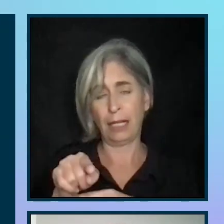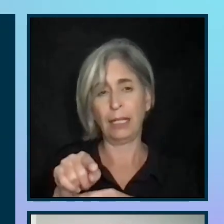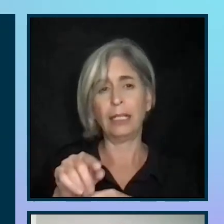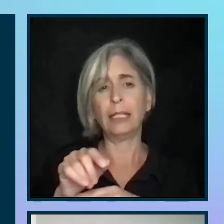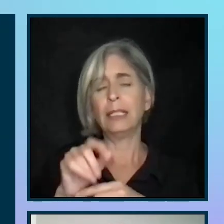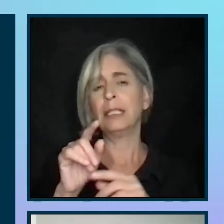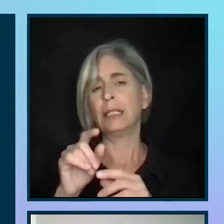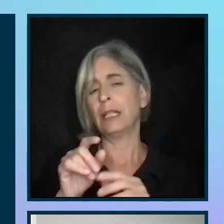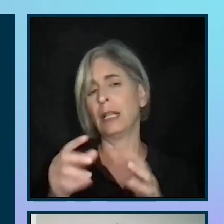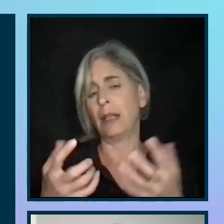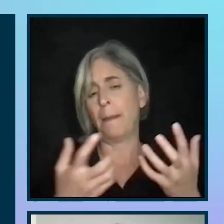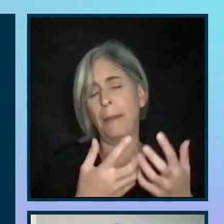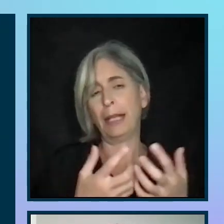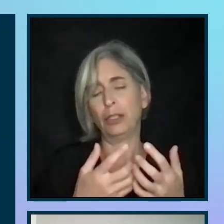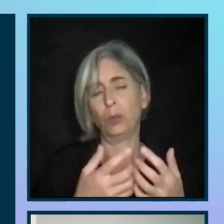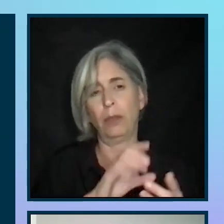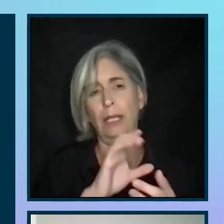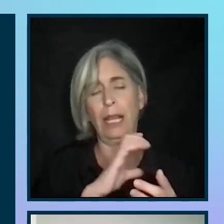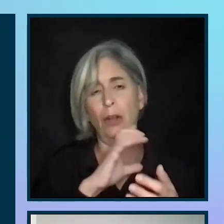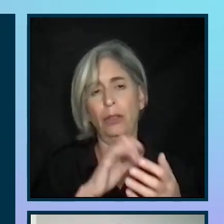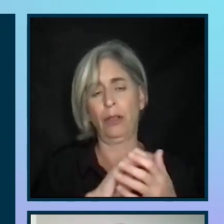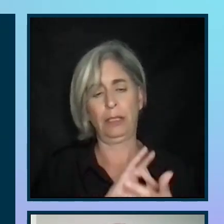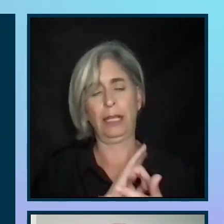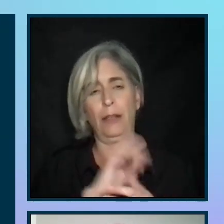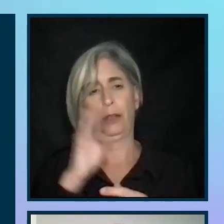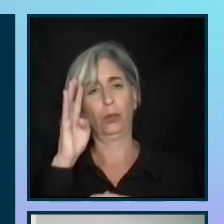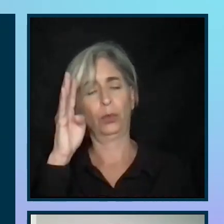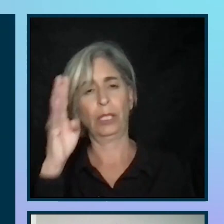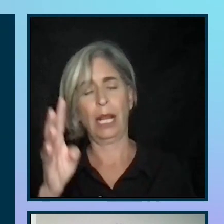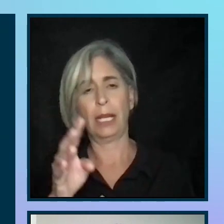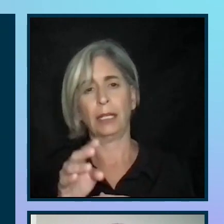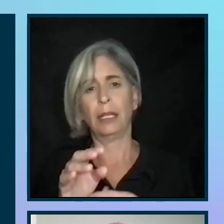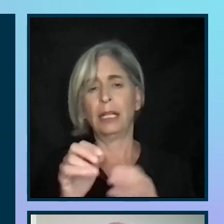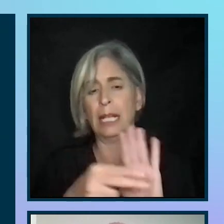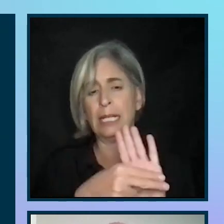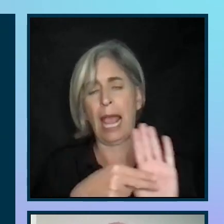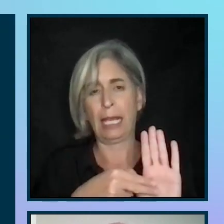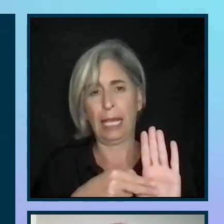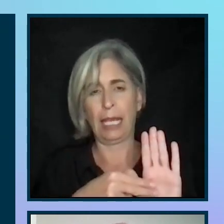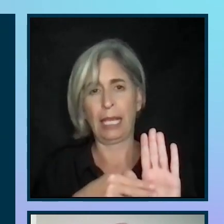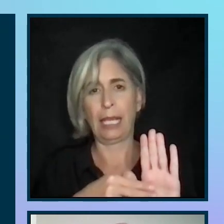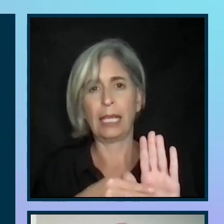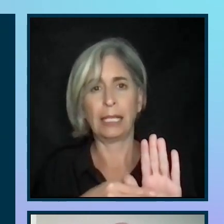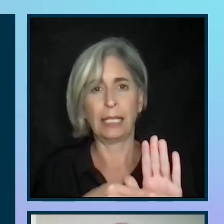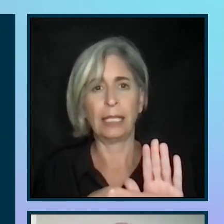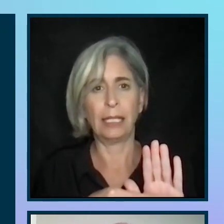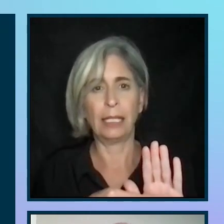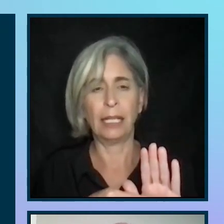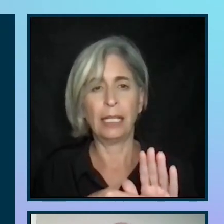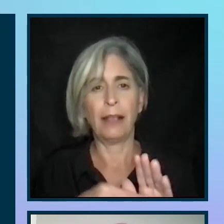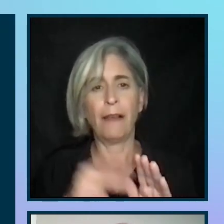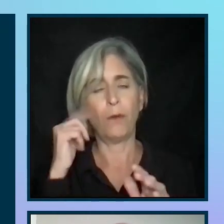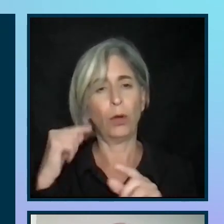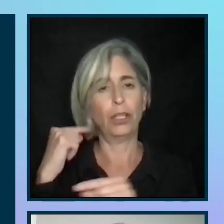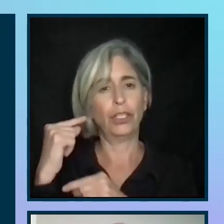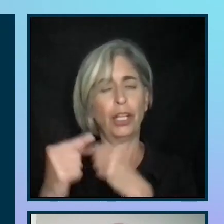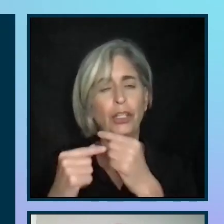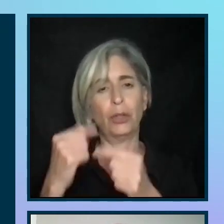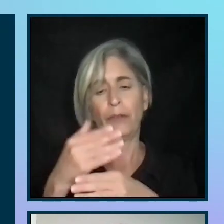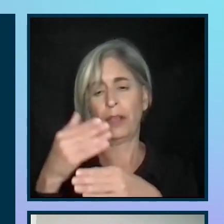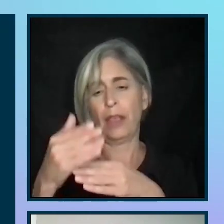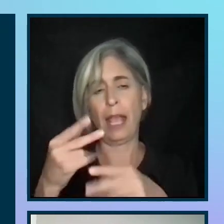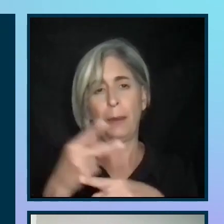keyed up with a character styling that allows us to be able to create XML tagging that can be used in the generation of an end